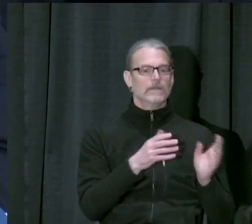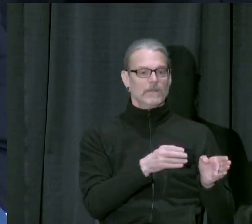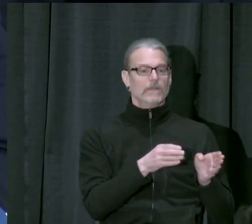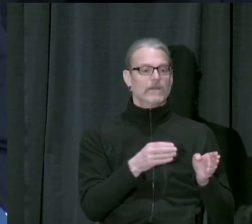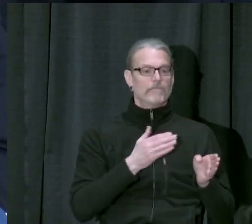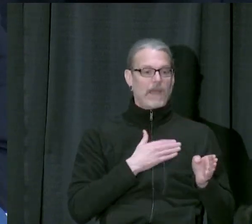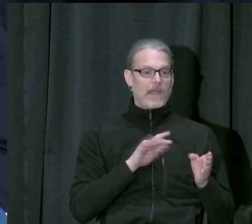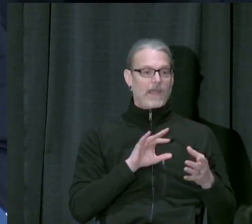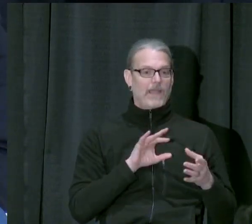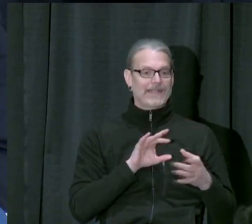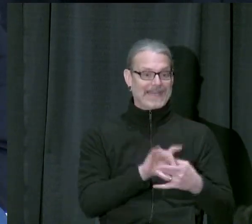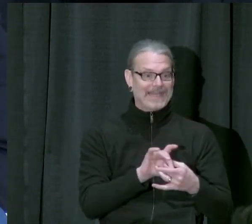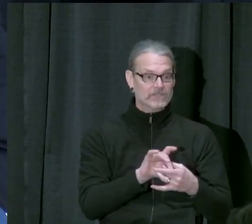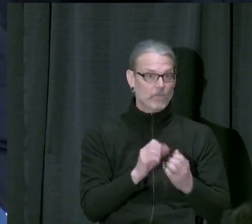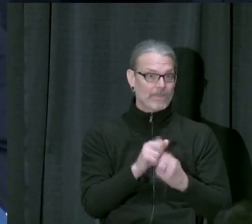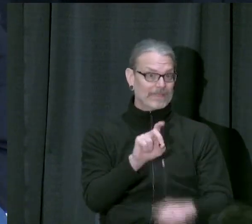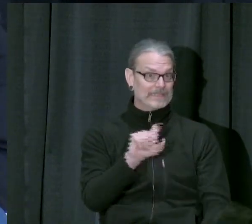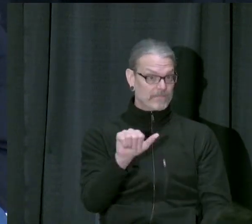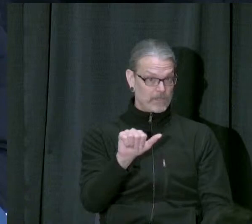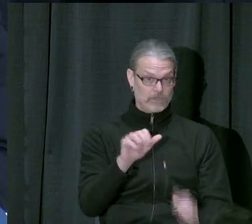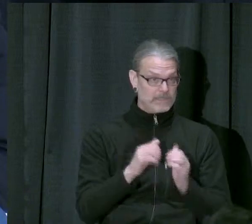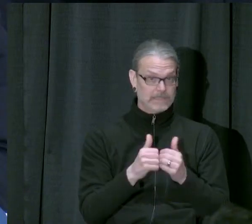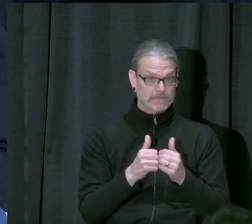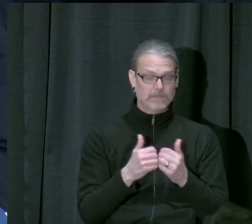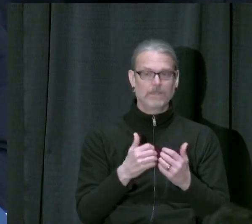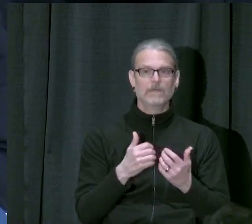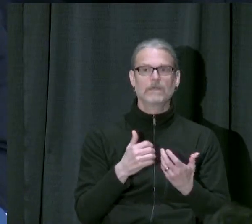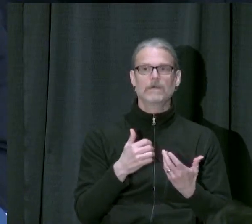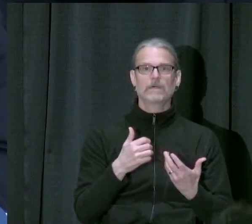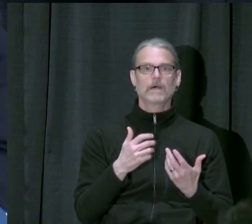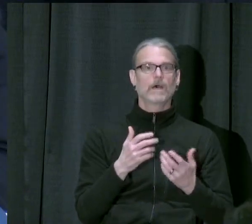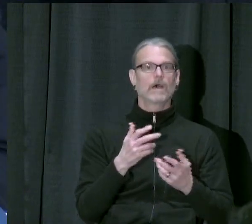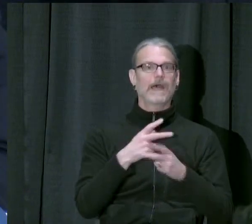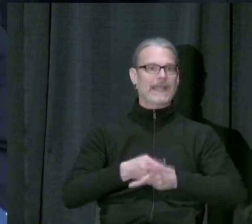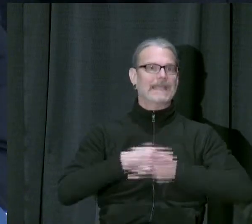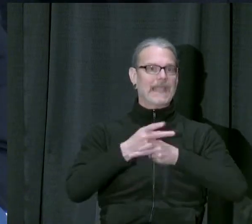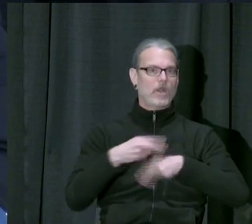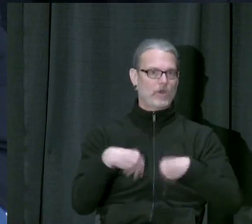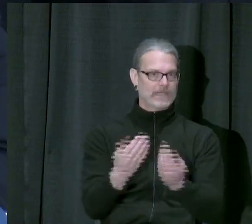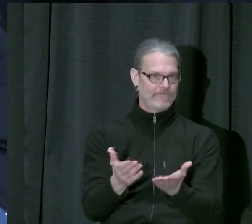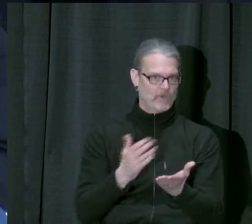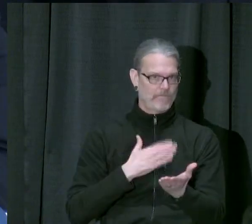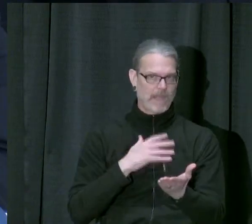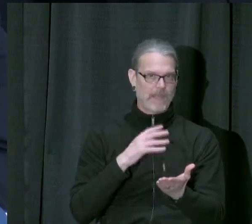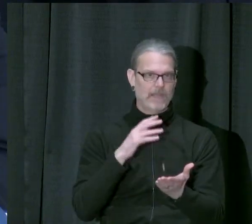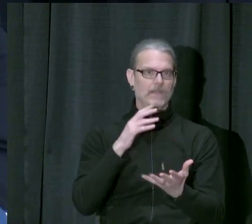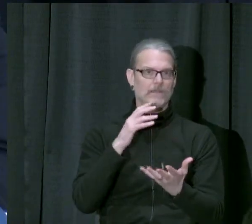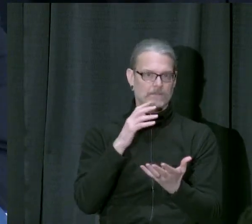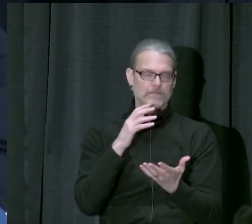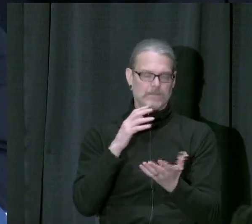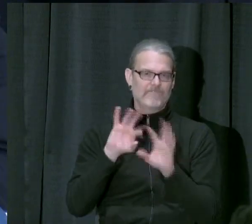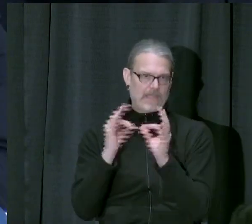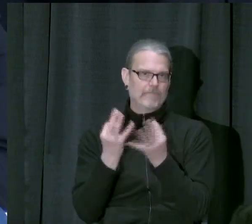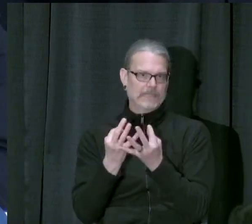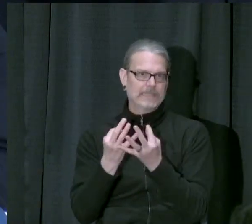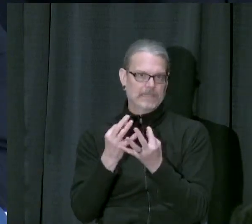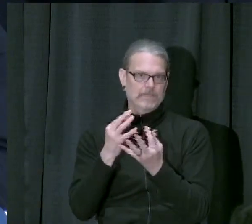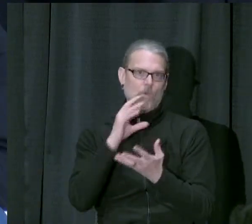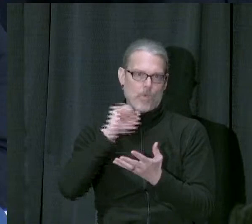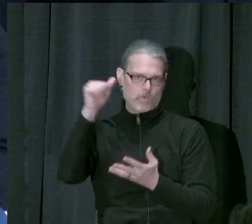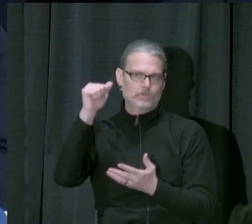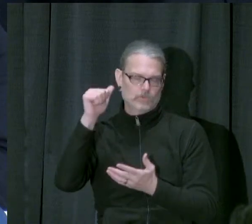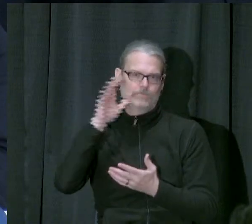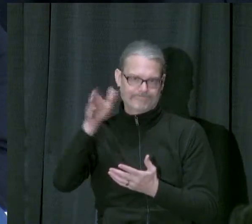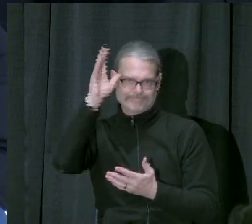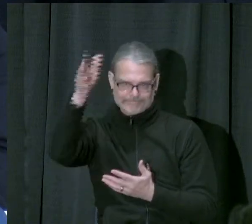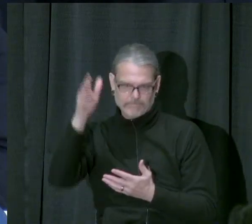connection with disability is as a caregiver of the elder members of my family, but also as an